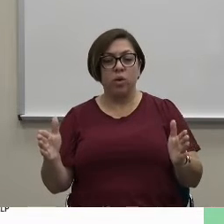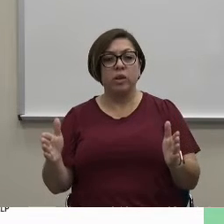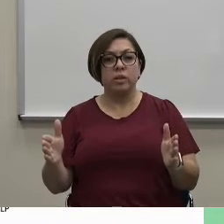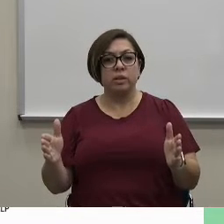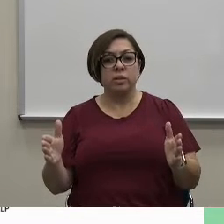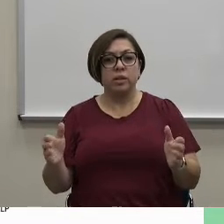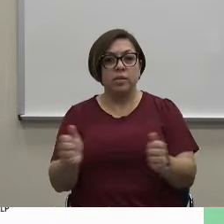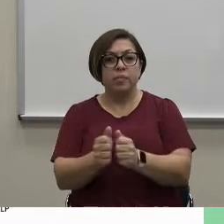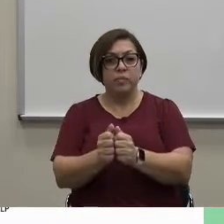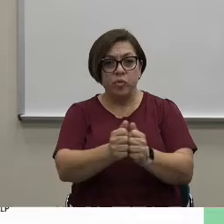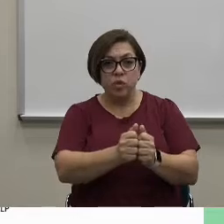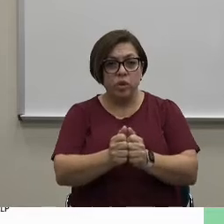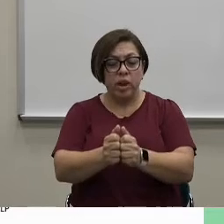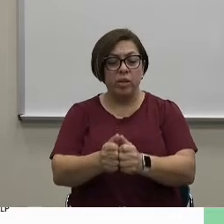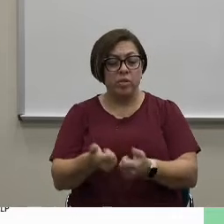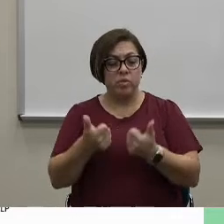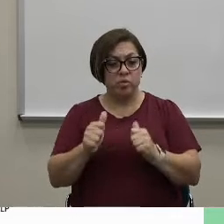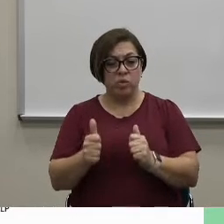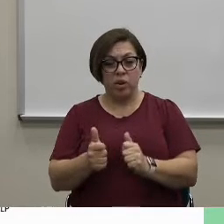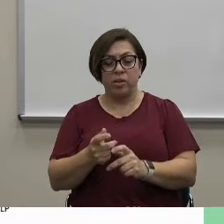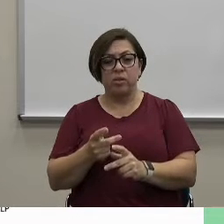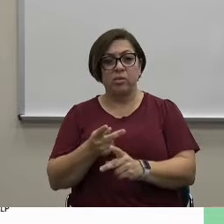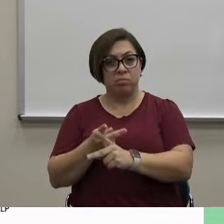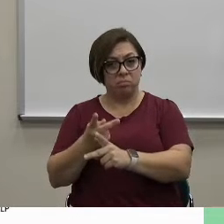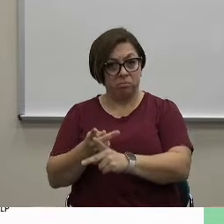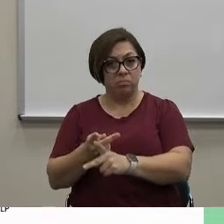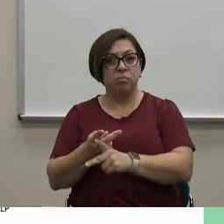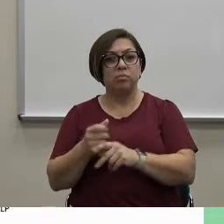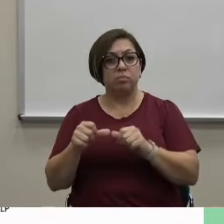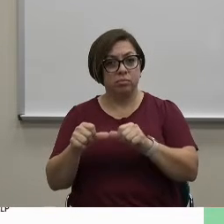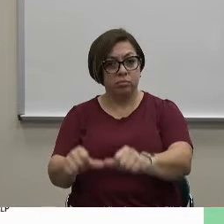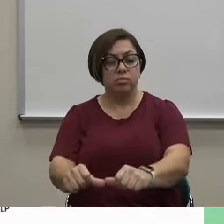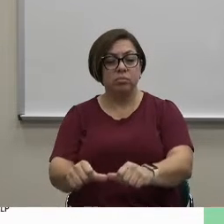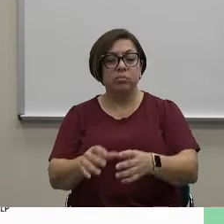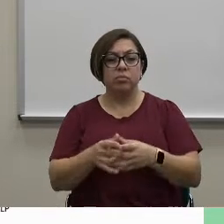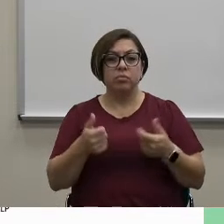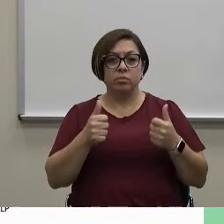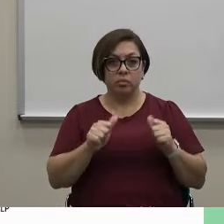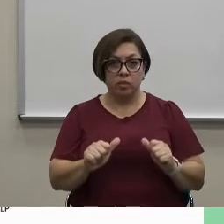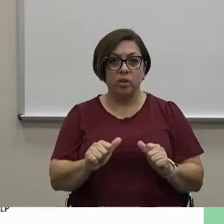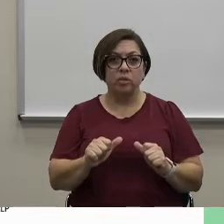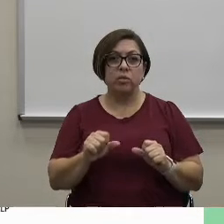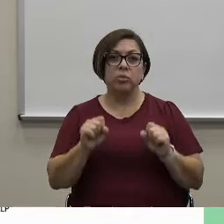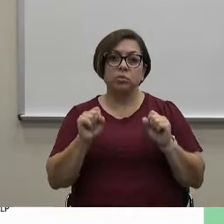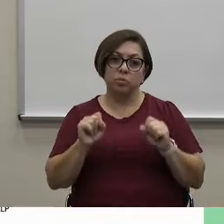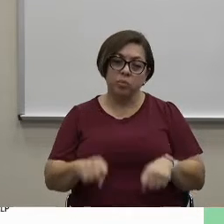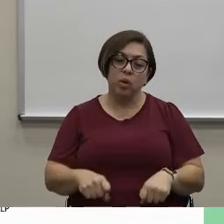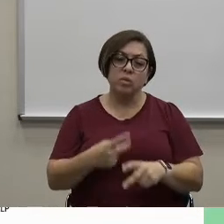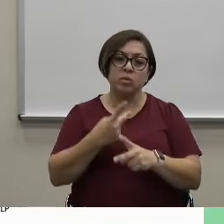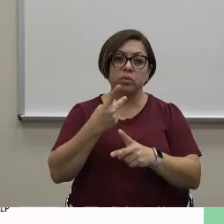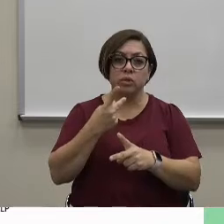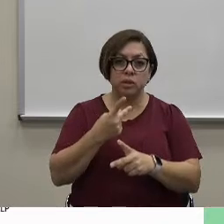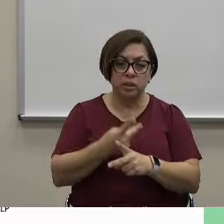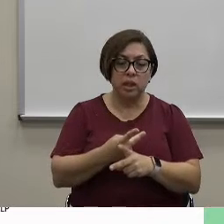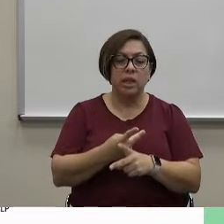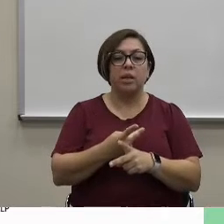the committee has tried to keep those together and has also tried to, where possible, keep neighborhoods and communities of interest together. Of